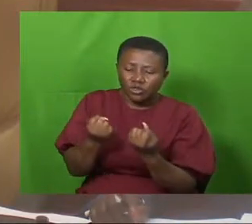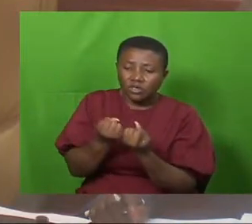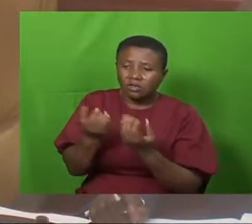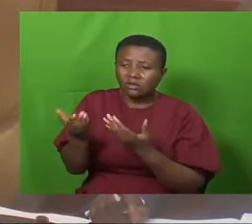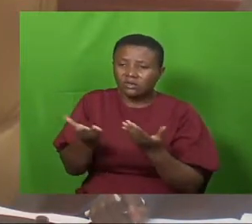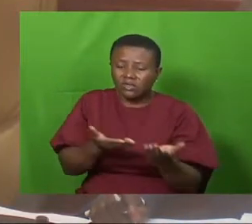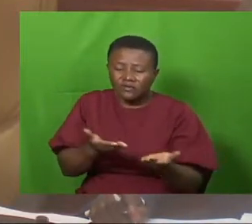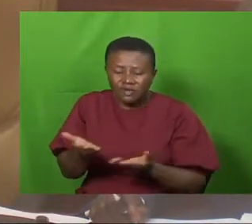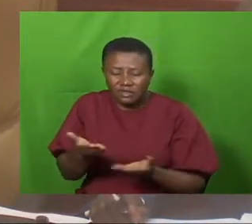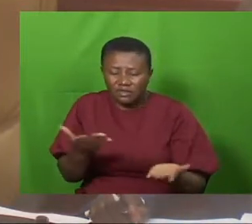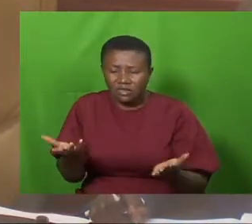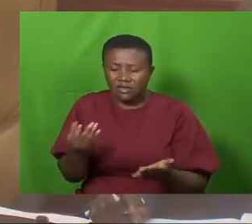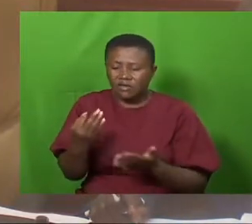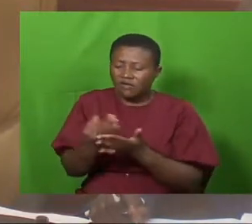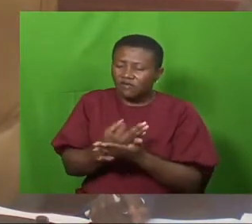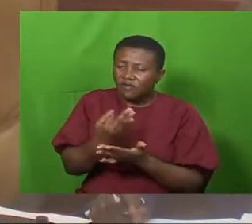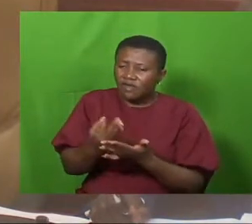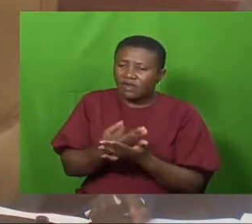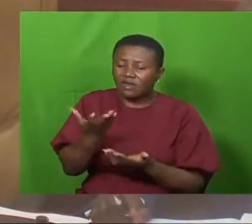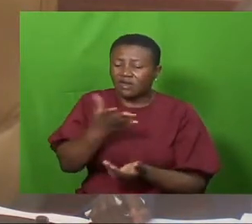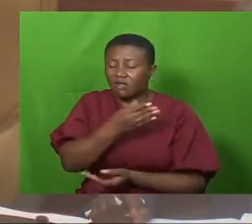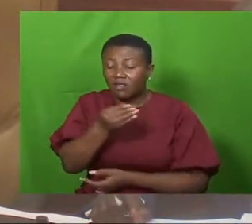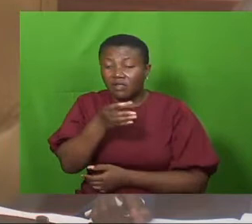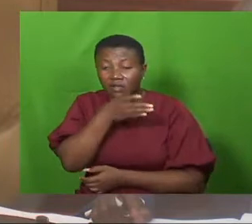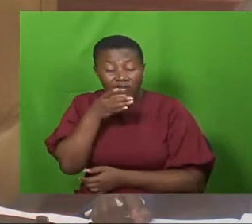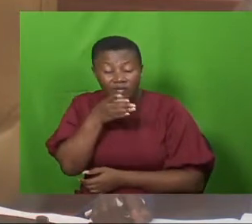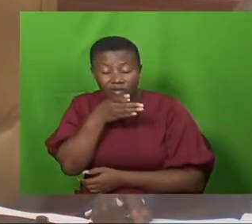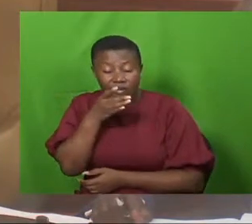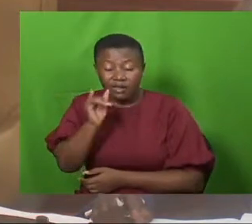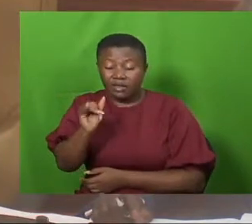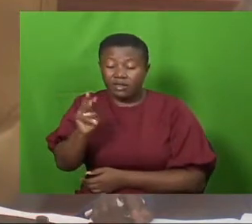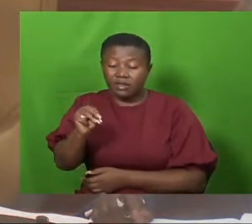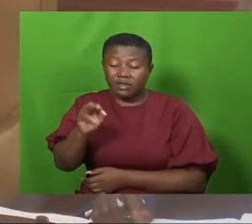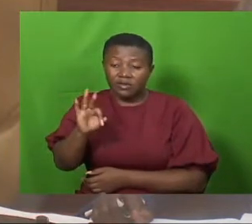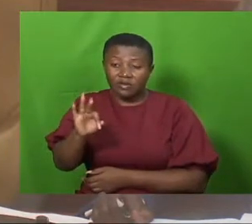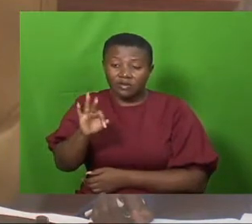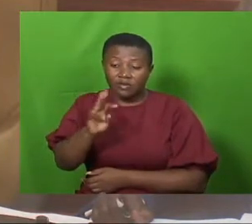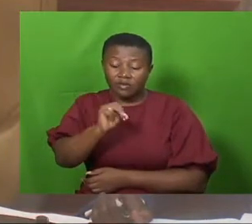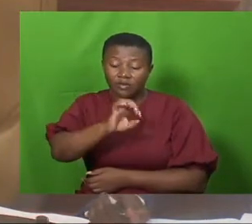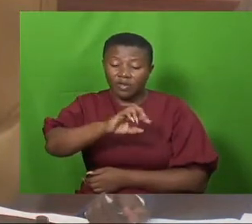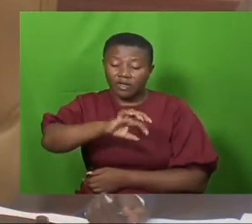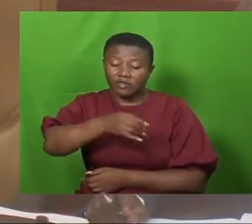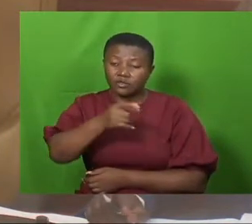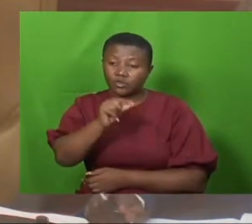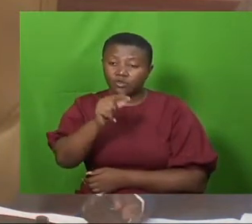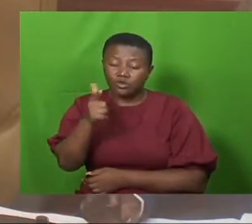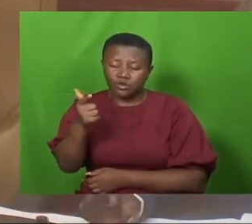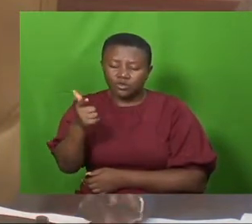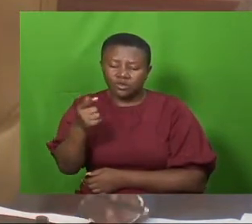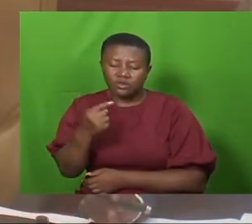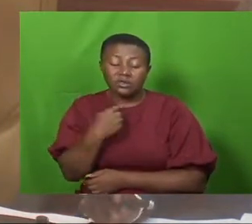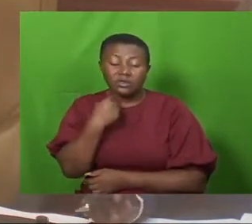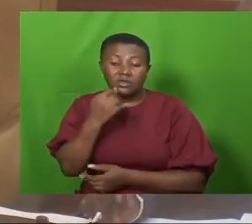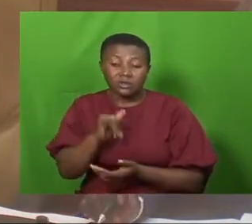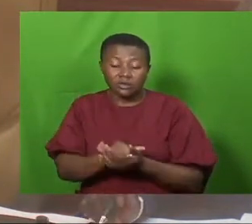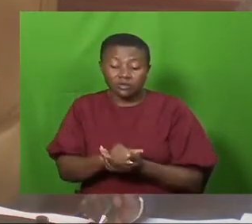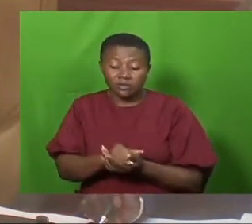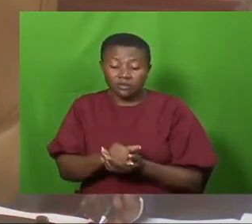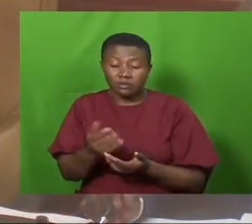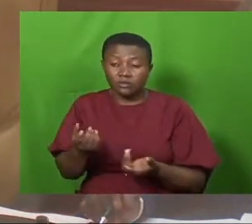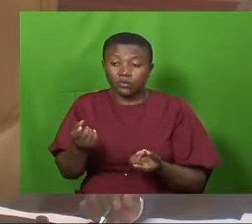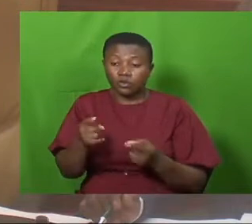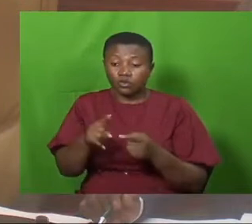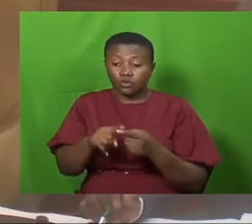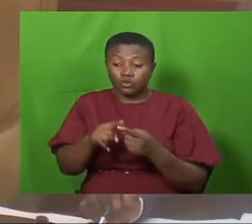agric. And the IMF March 2021 annual report also indicated that to rebuild our